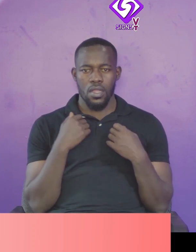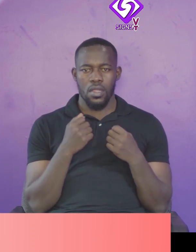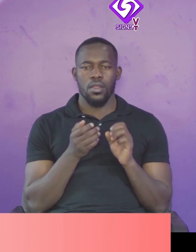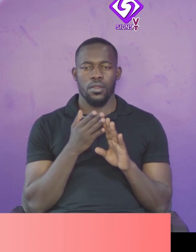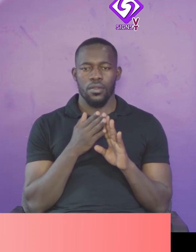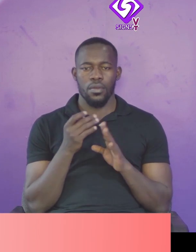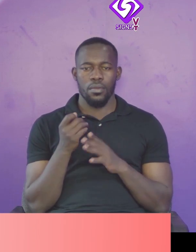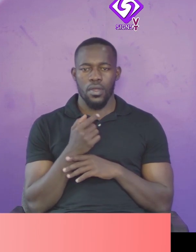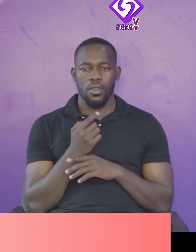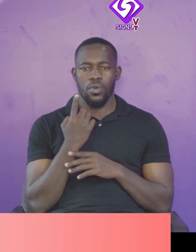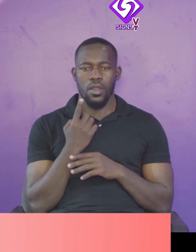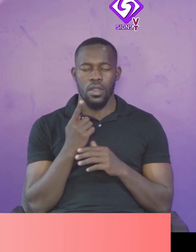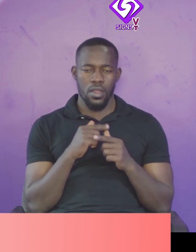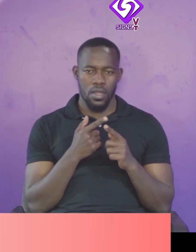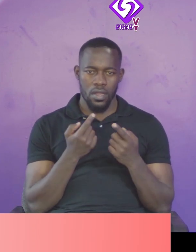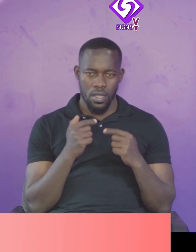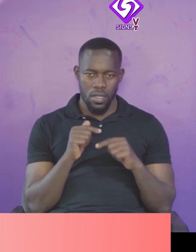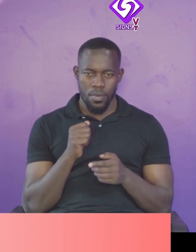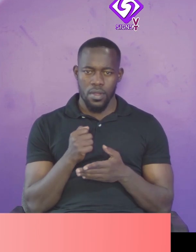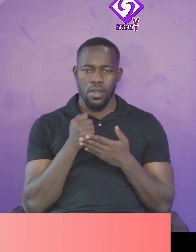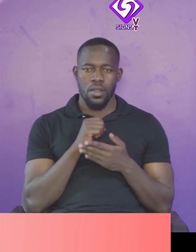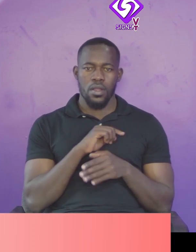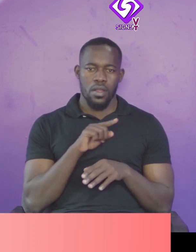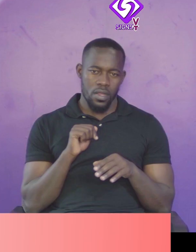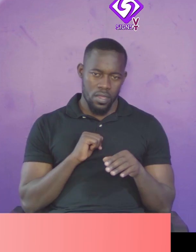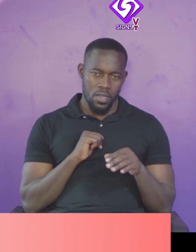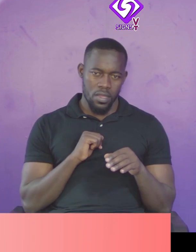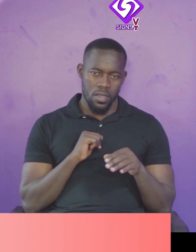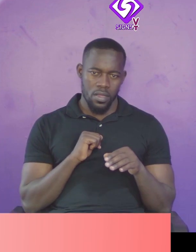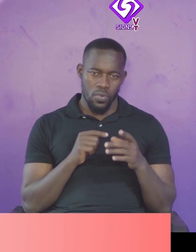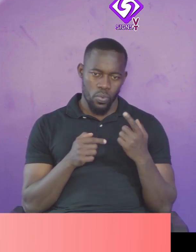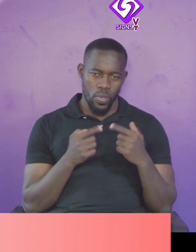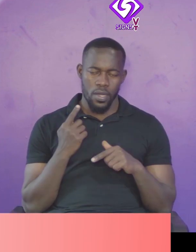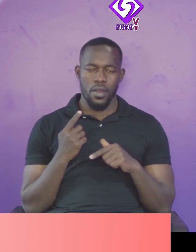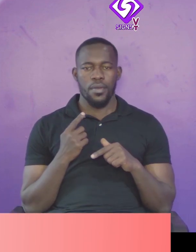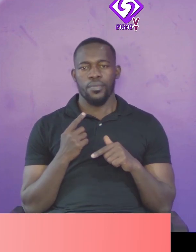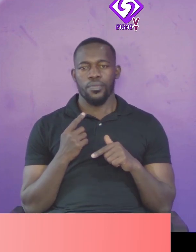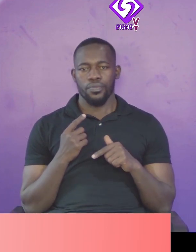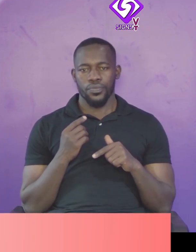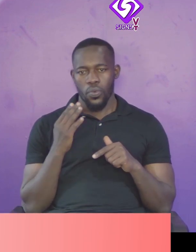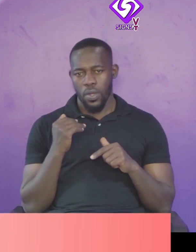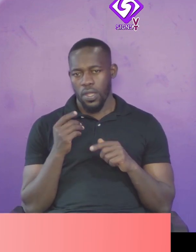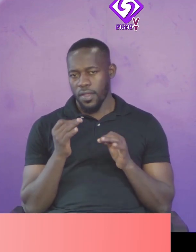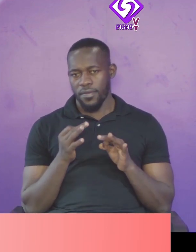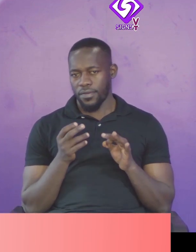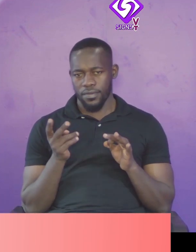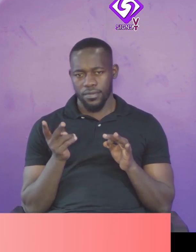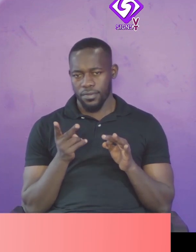this December, to come and help us push this title, because without them we are nothing.